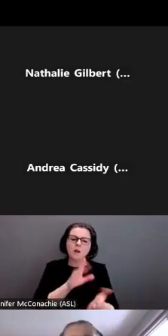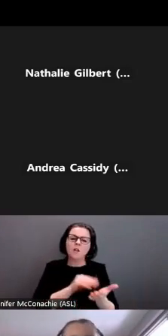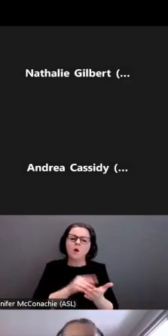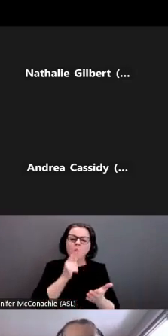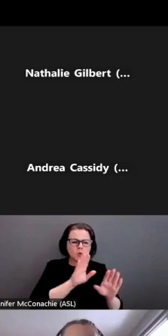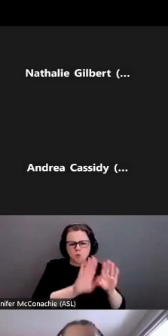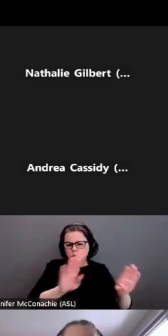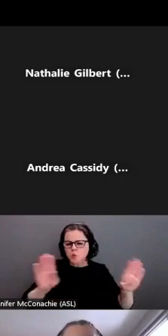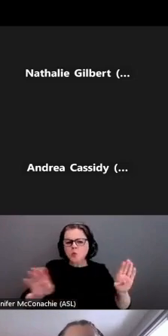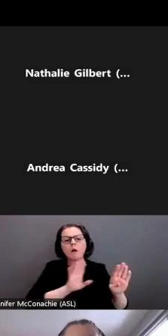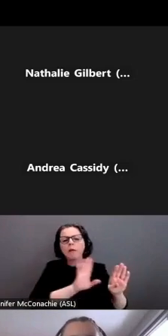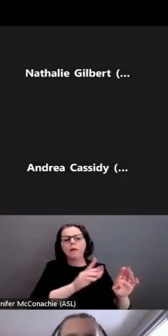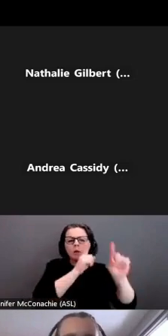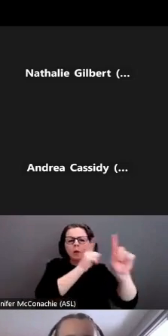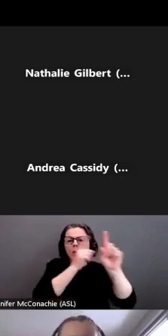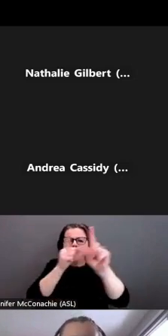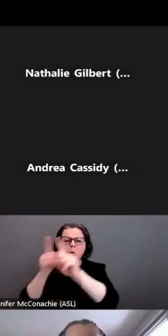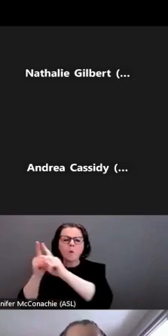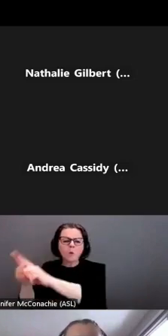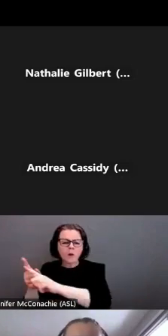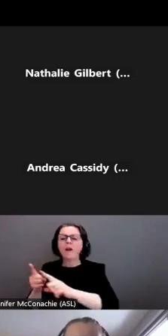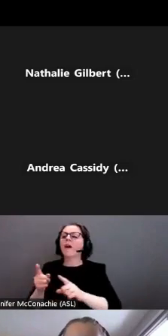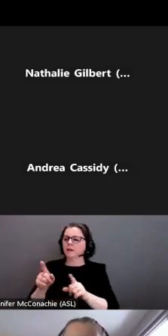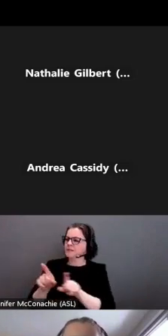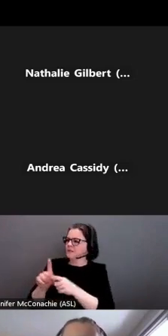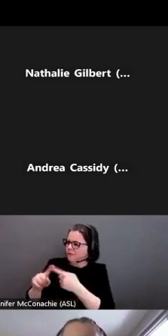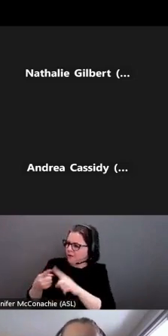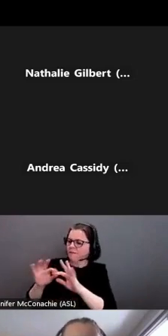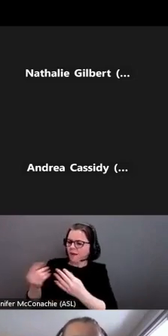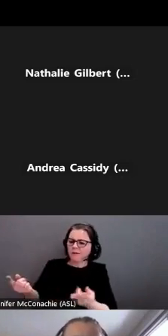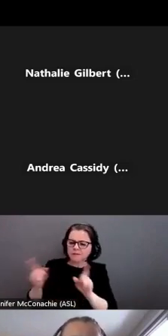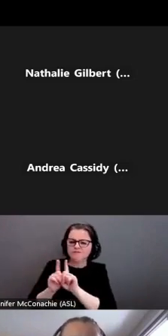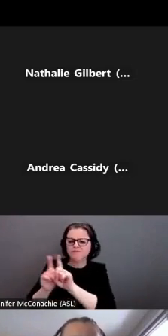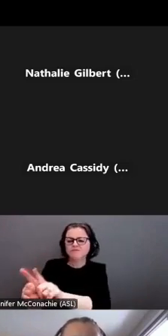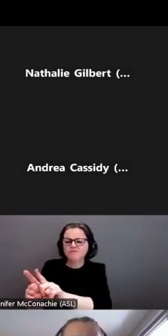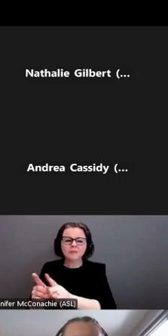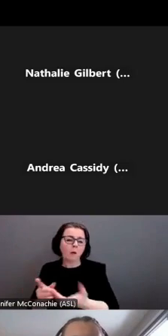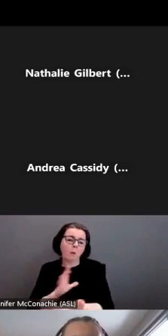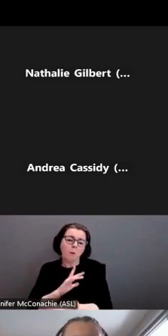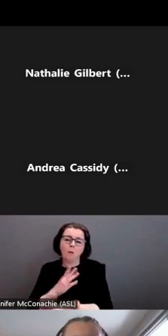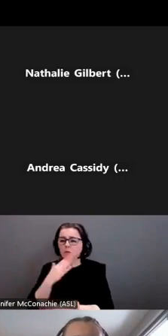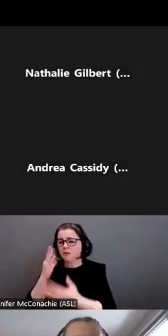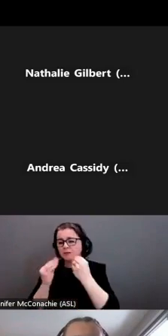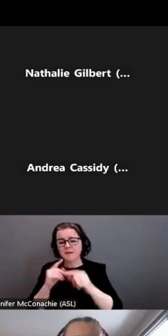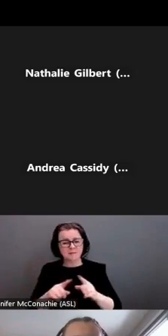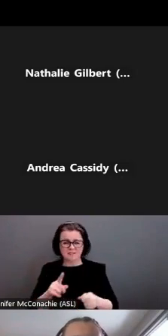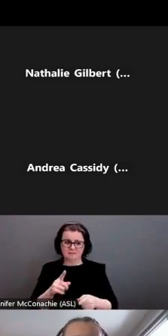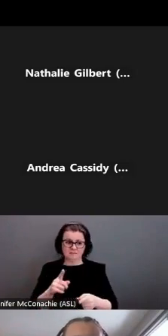just to make the whole experience a bit more enjoyable as well. But it doesn't take that much time though, in my experience.